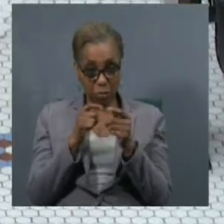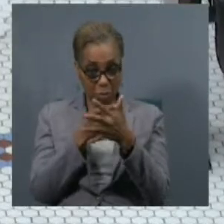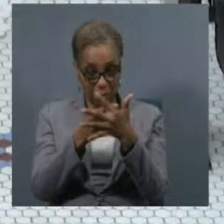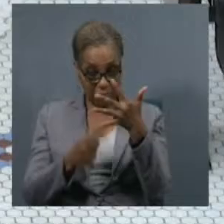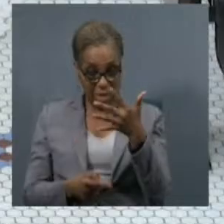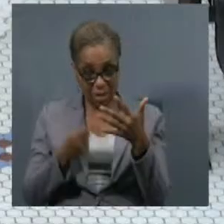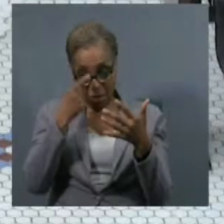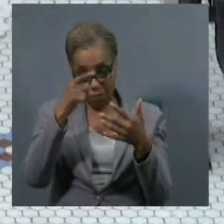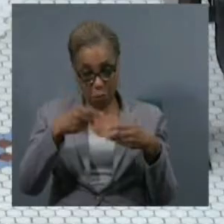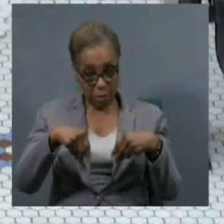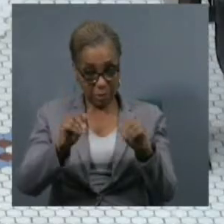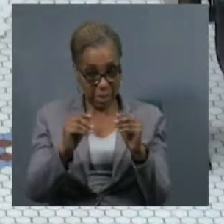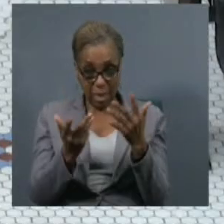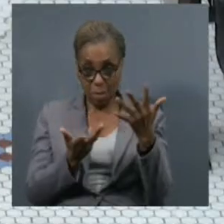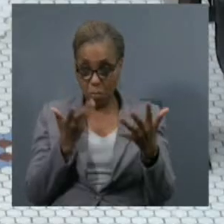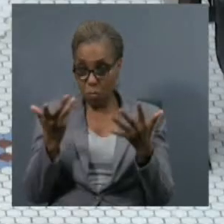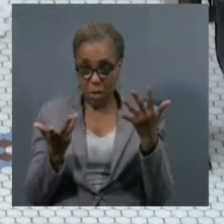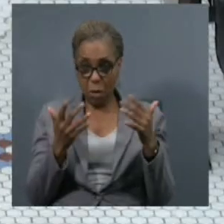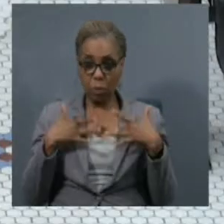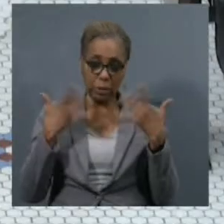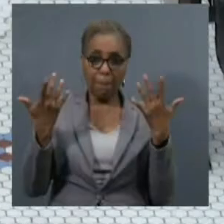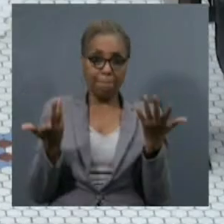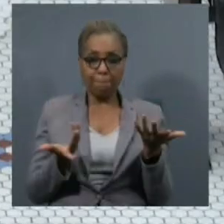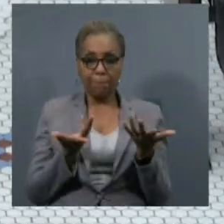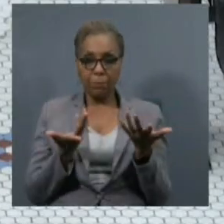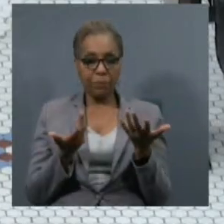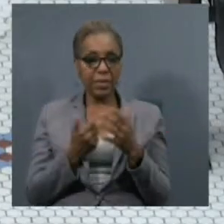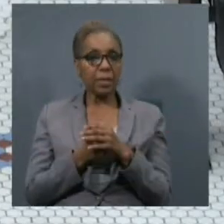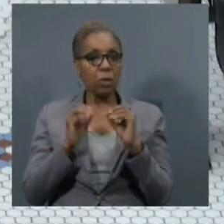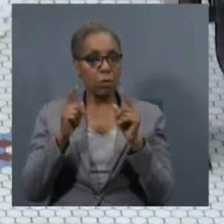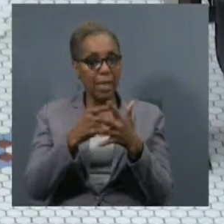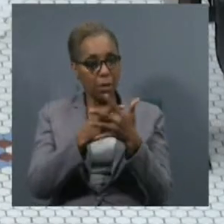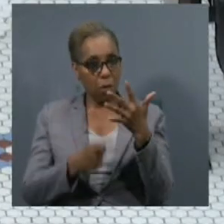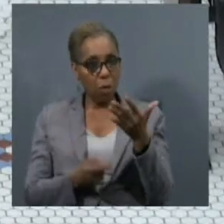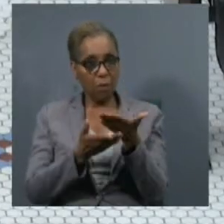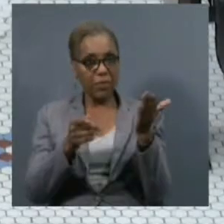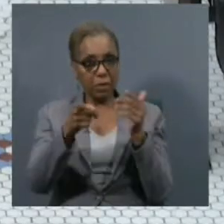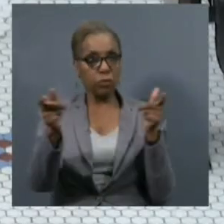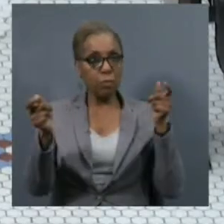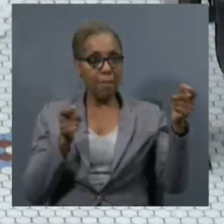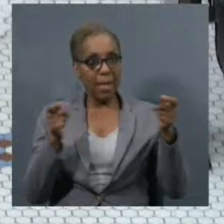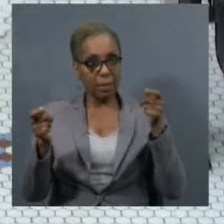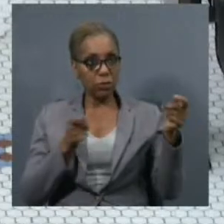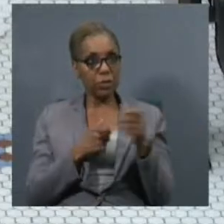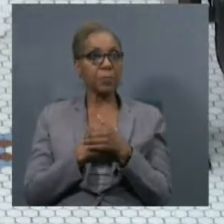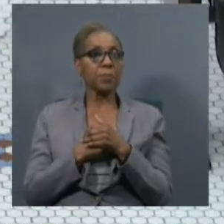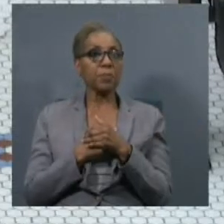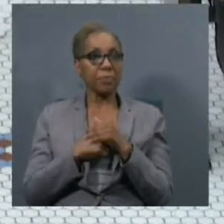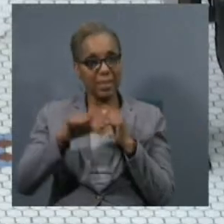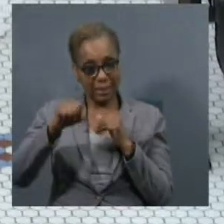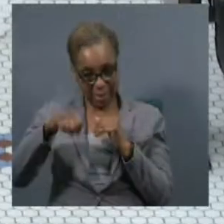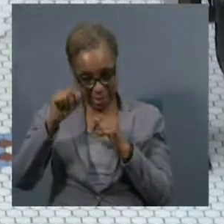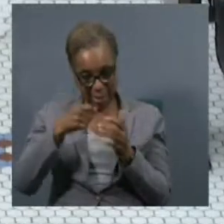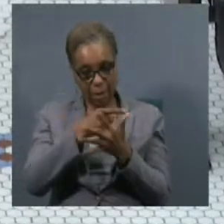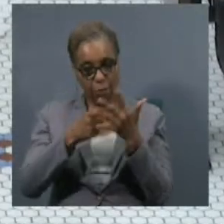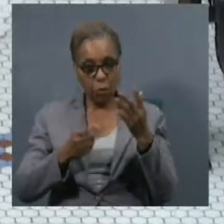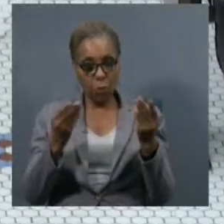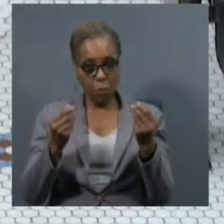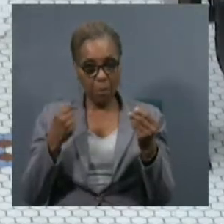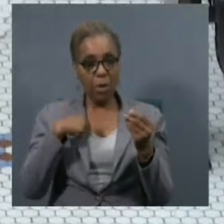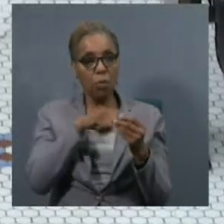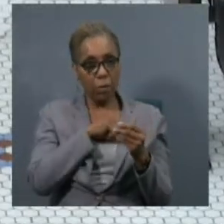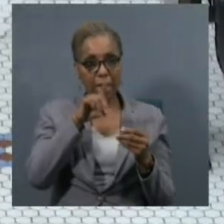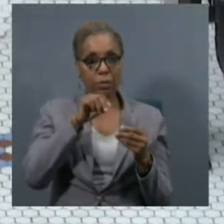sale? What status are they in? Is that- Right. I mean, these are all the things that you manage under your Yes, sir. program. Those are the properties that we do